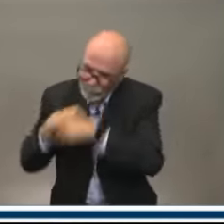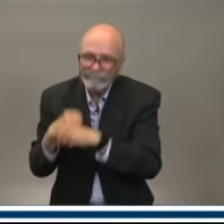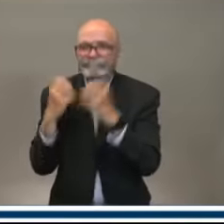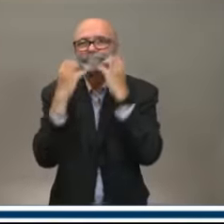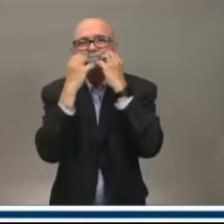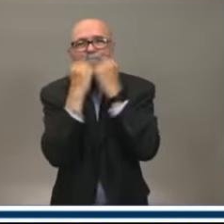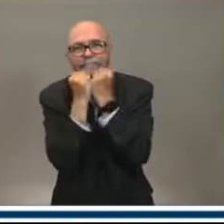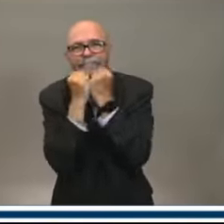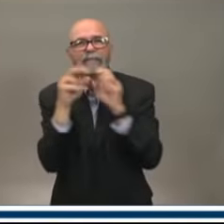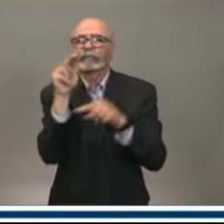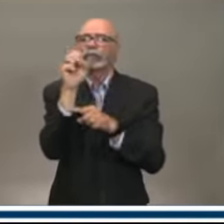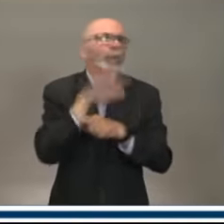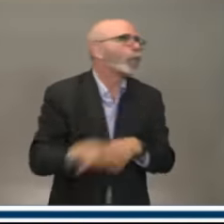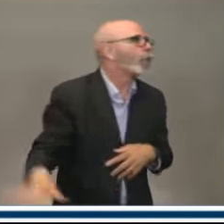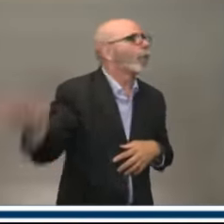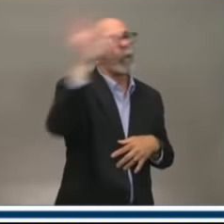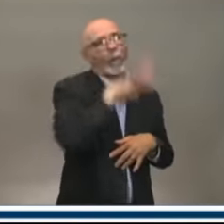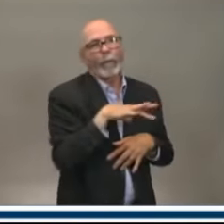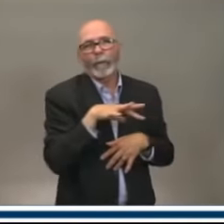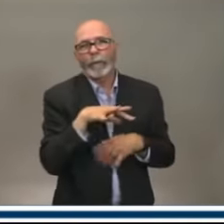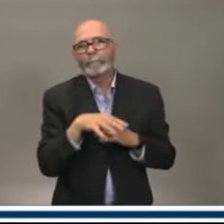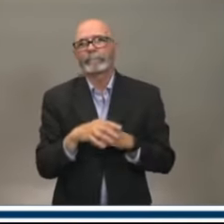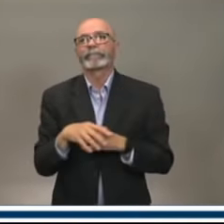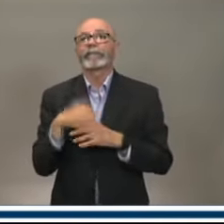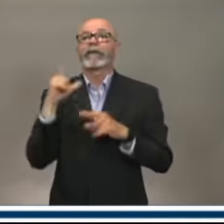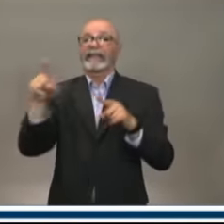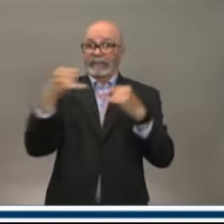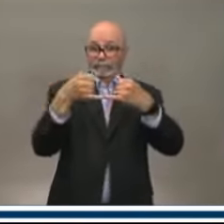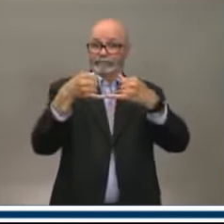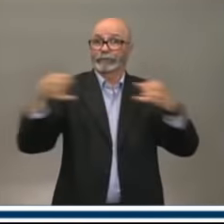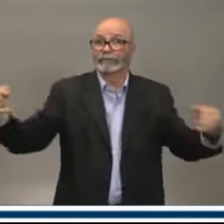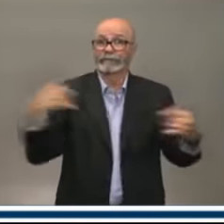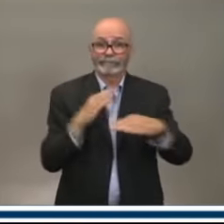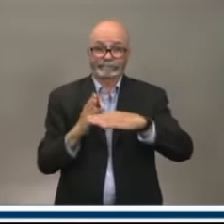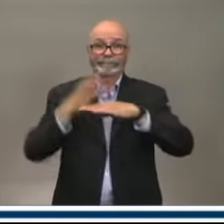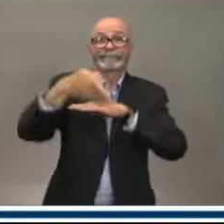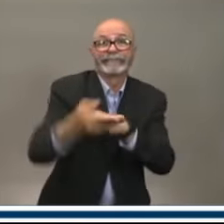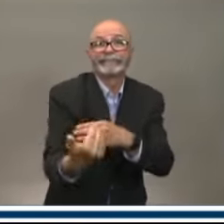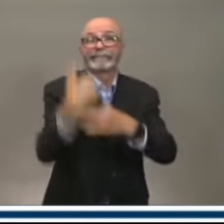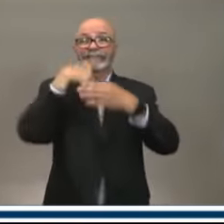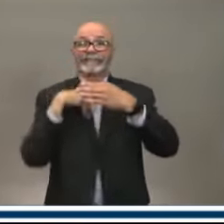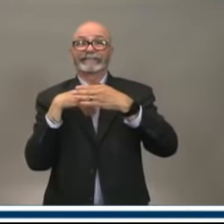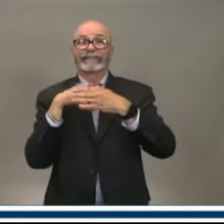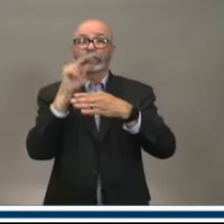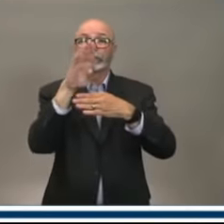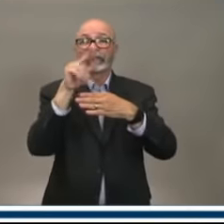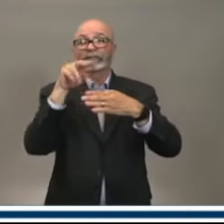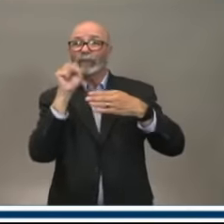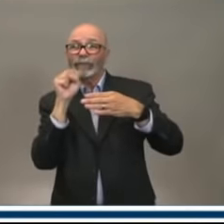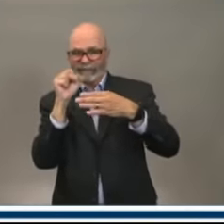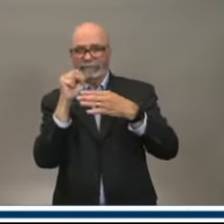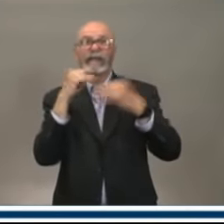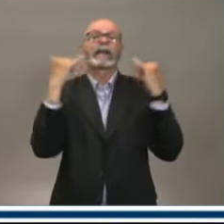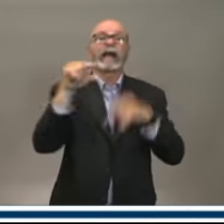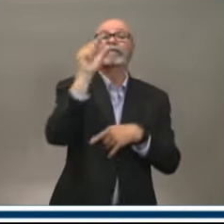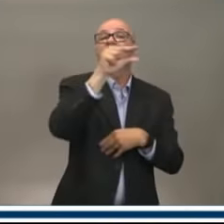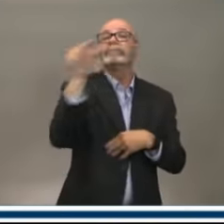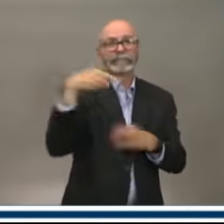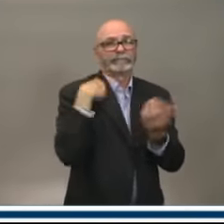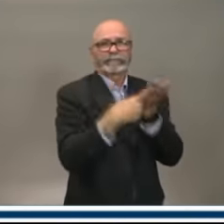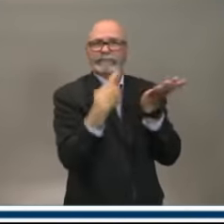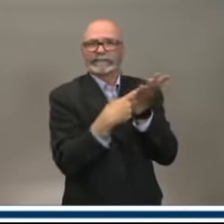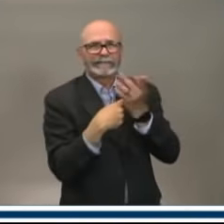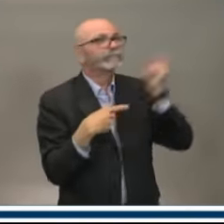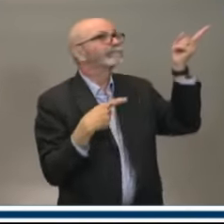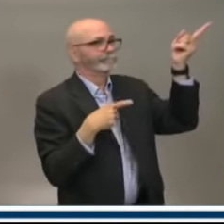at our borders, as well as working with our colleagues in the federal government, having controls at our international borders to